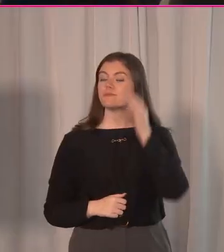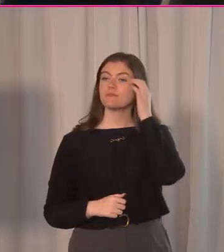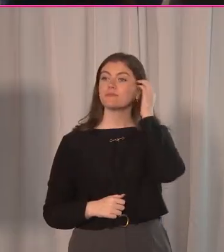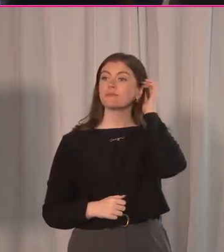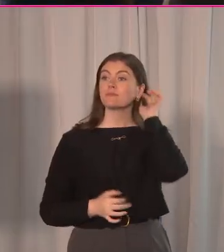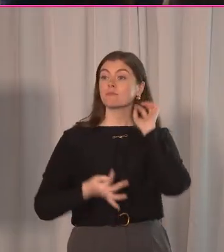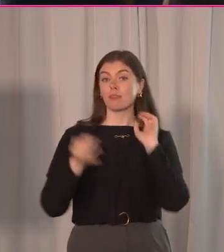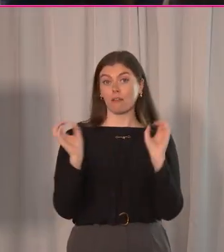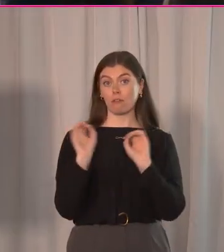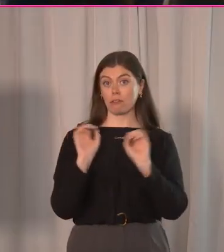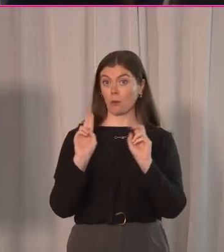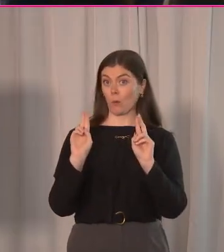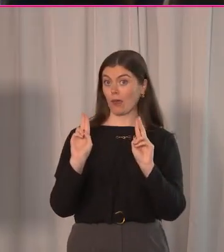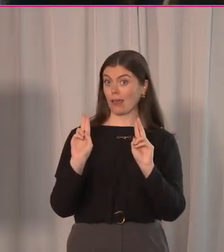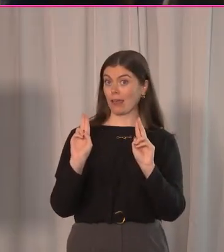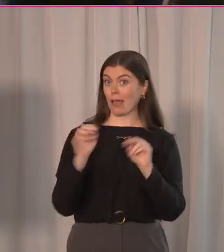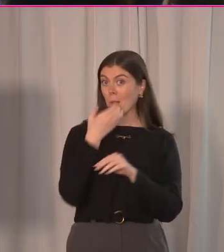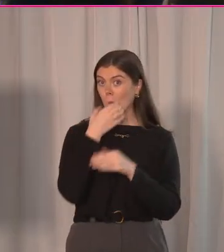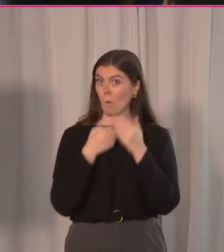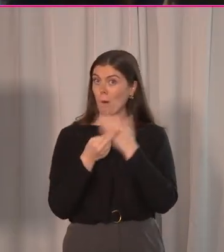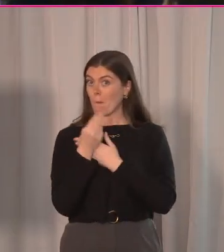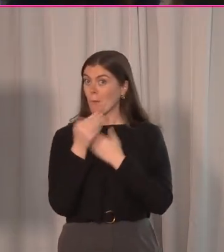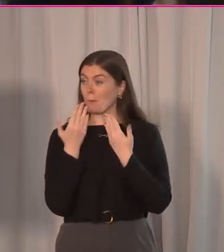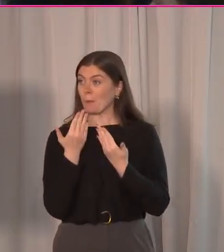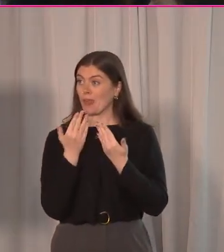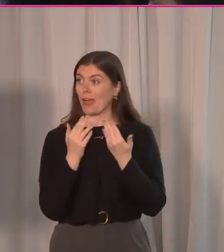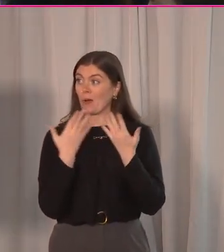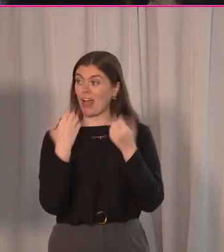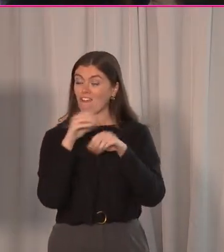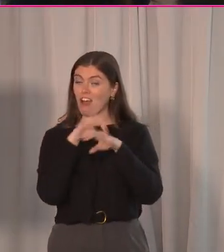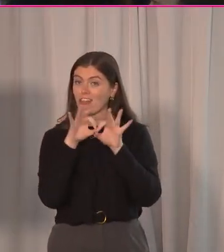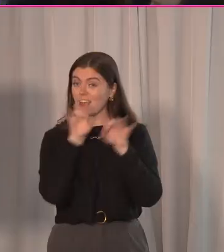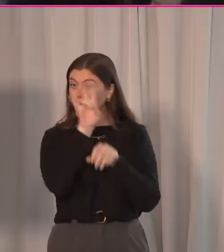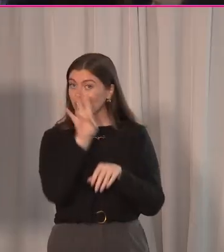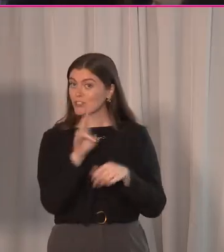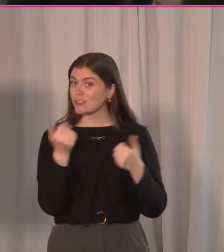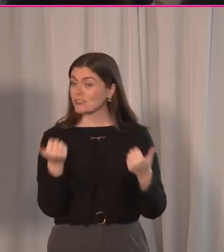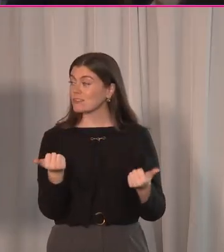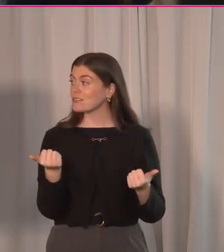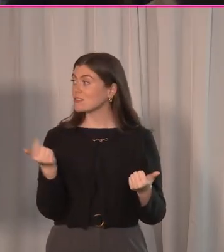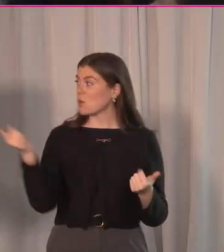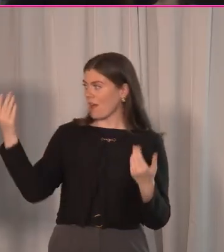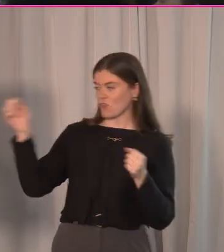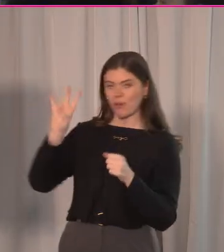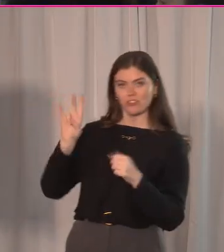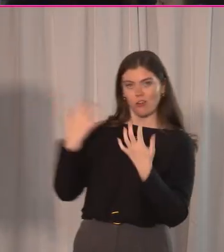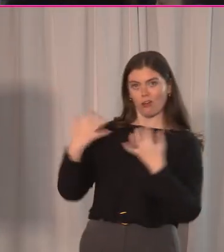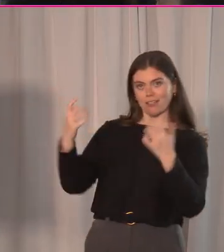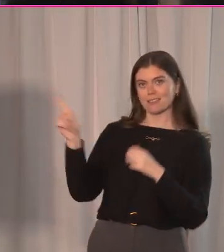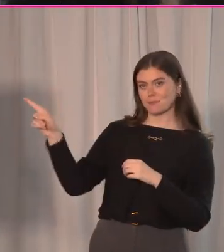If not, I can get us warmed up while it's still working with an online question. Yeah, okay.